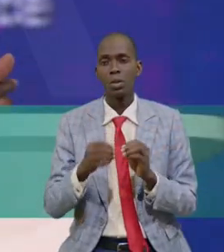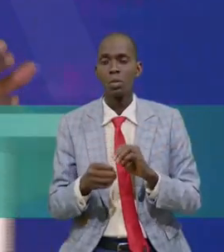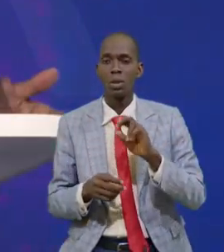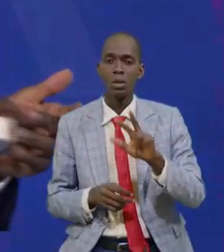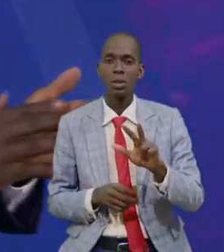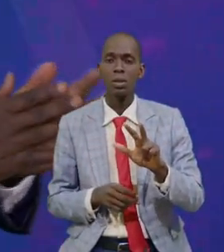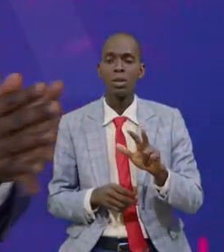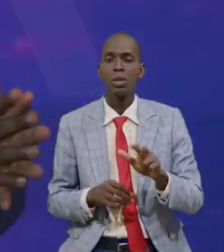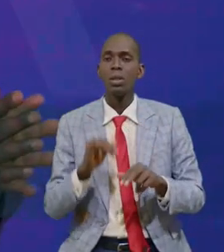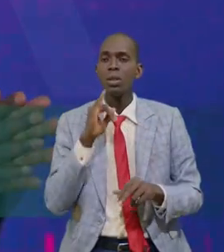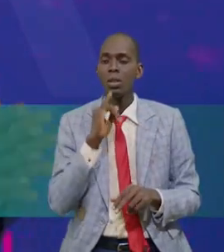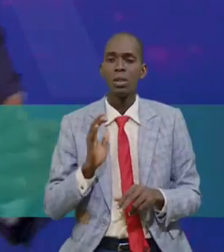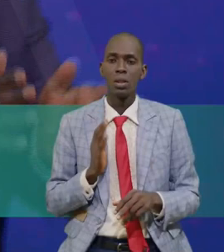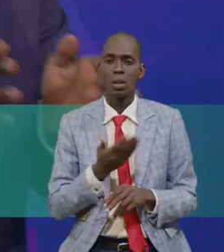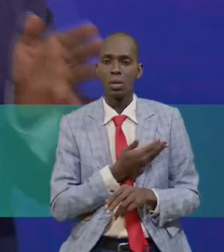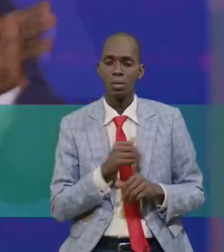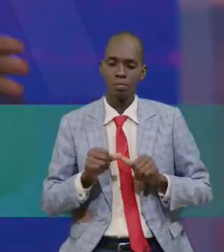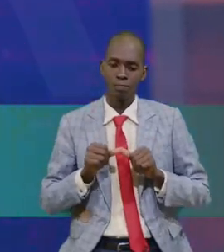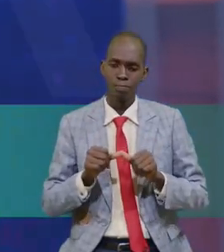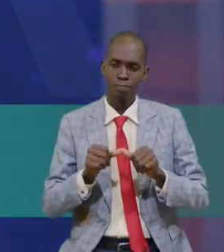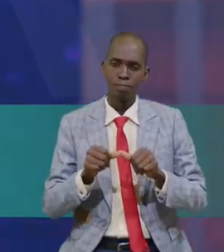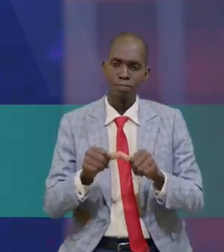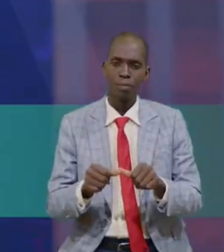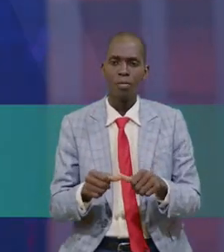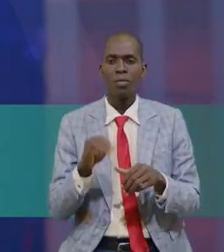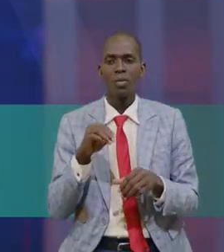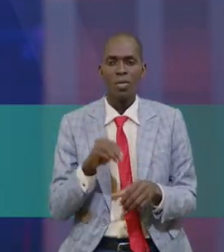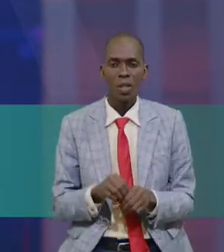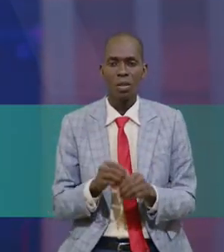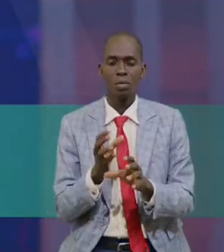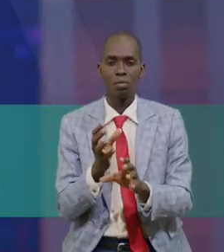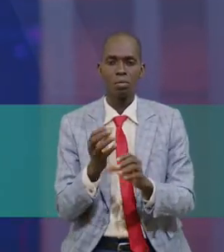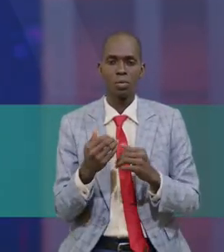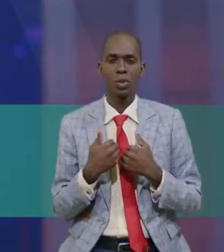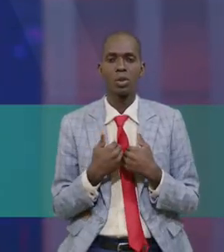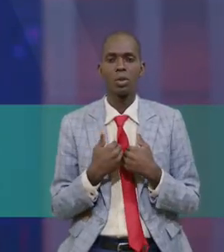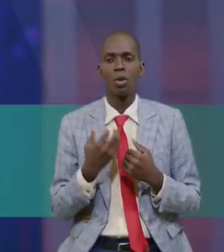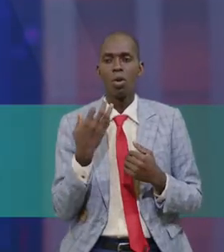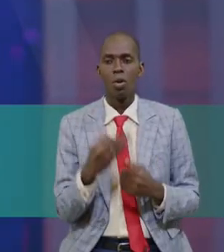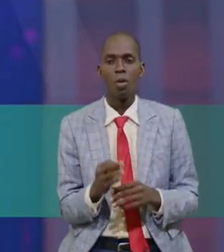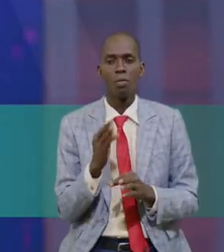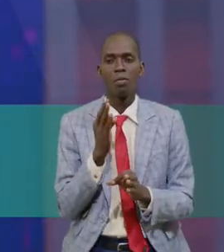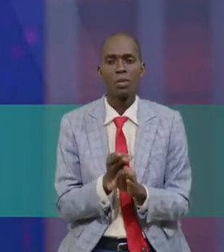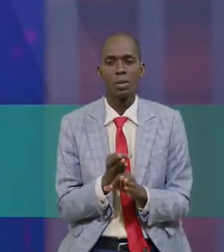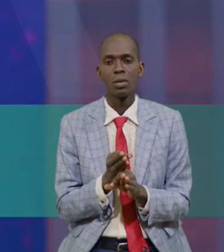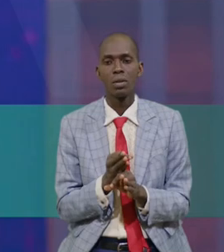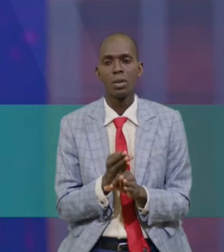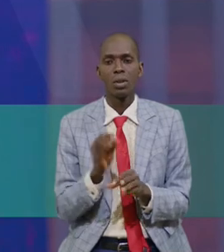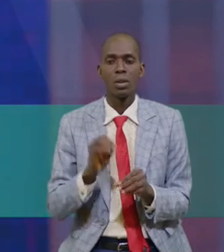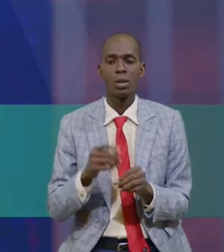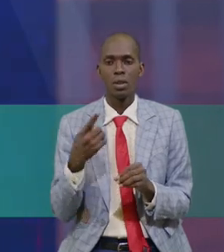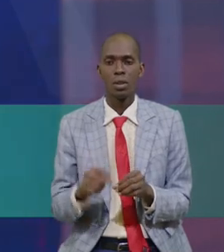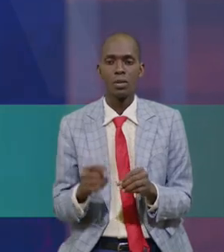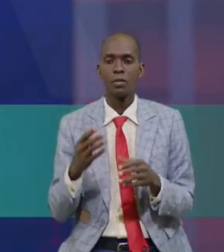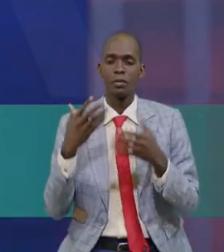our perseverance and in possession of faith in the finisher,